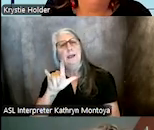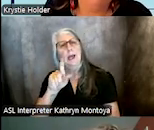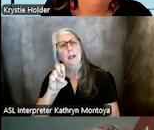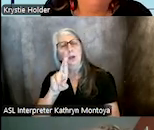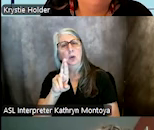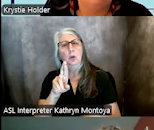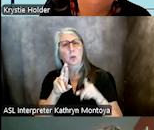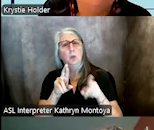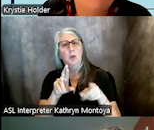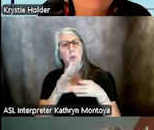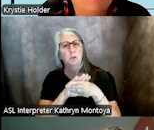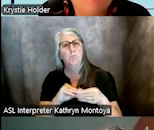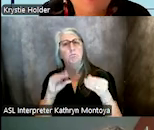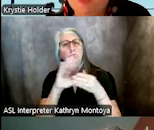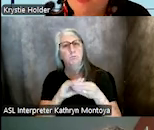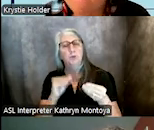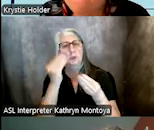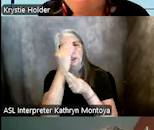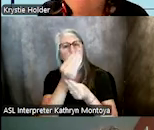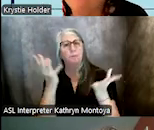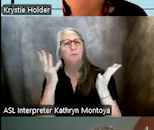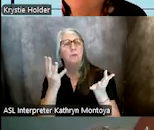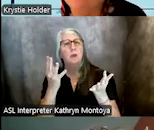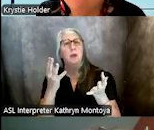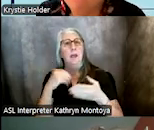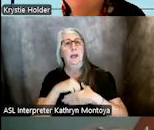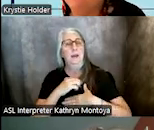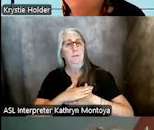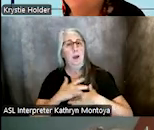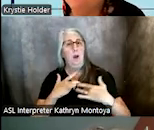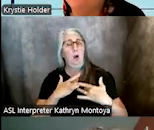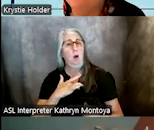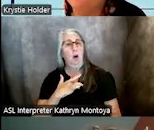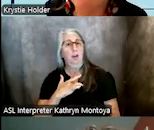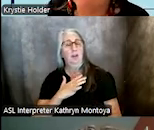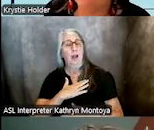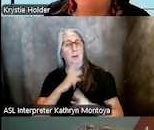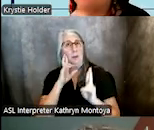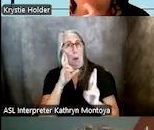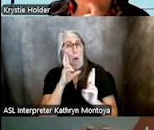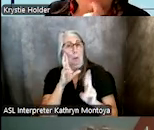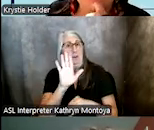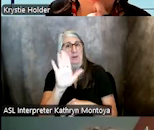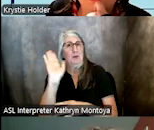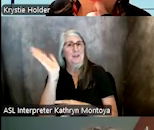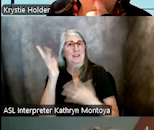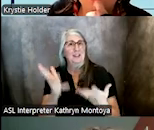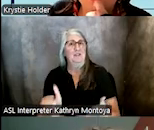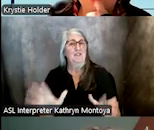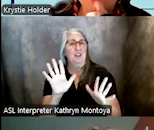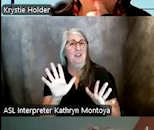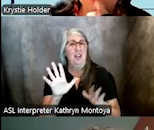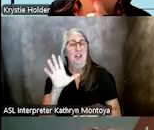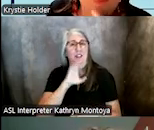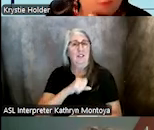telling your story, I had this hope in my heart that at the end of the presentation that the